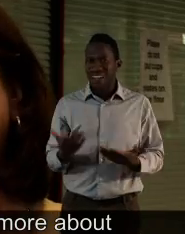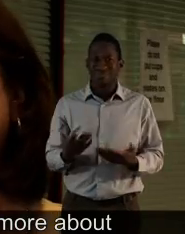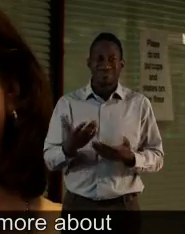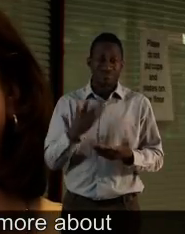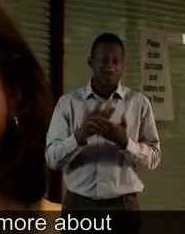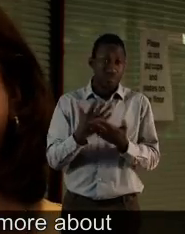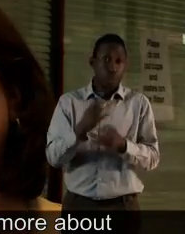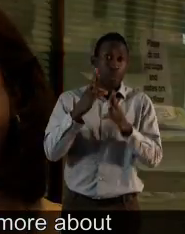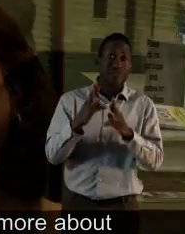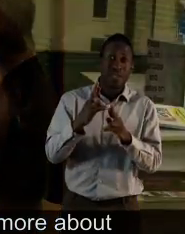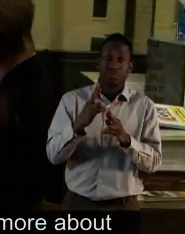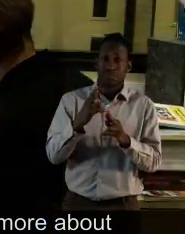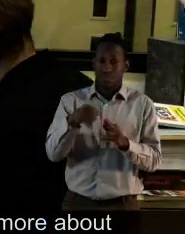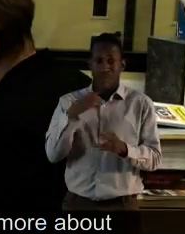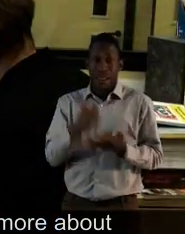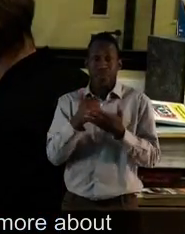deal with customers.